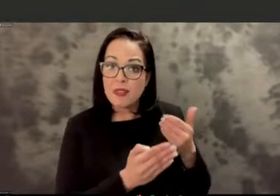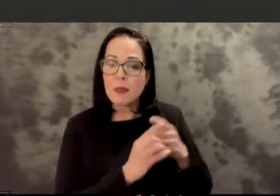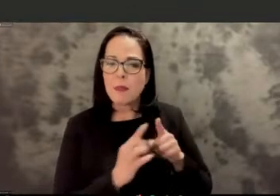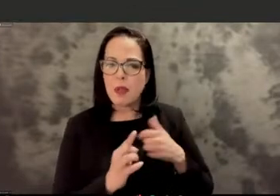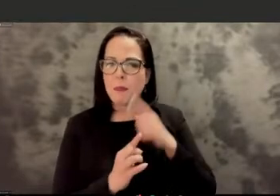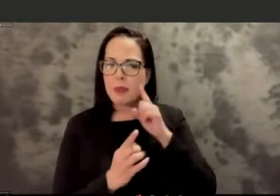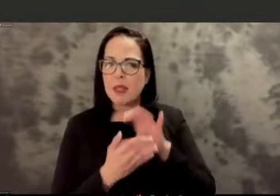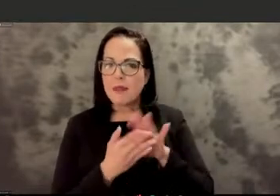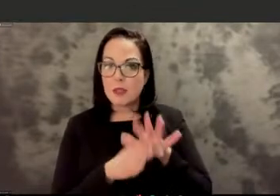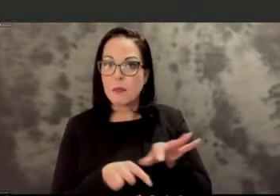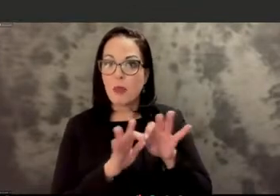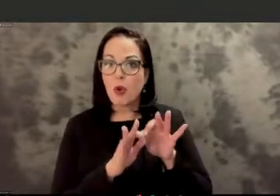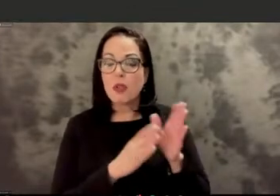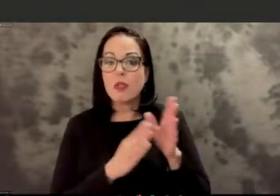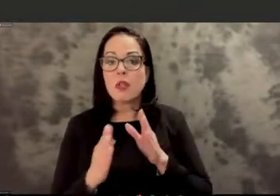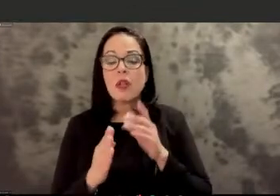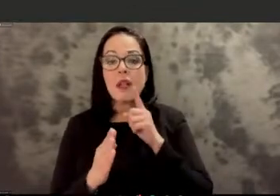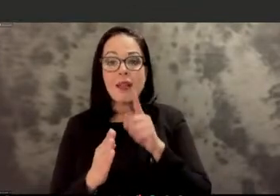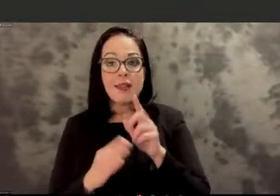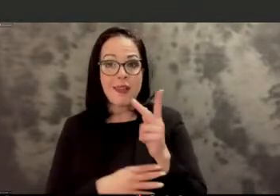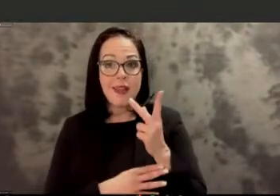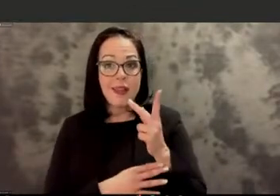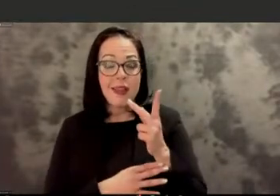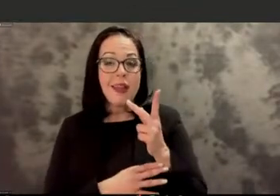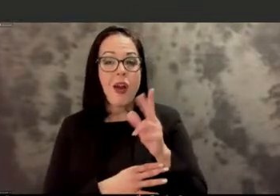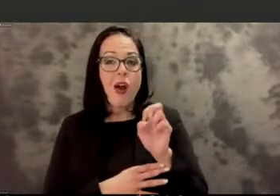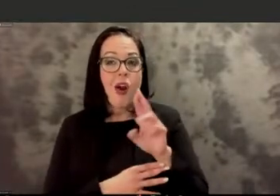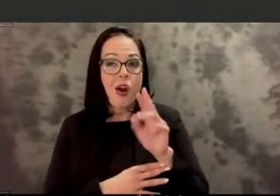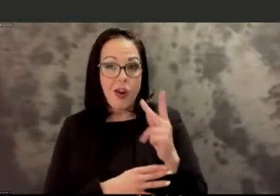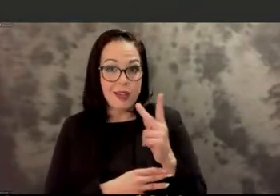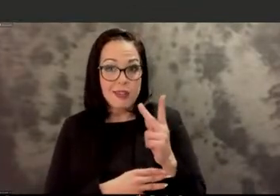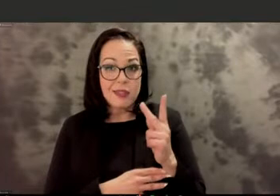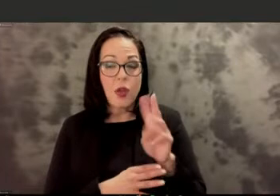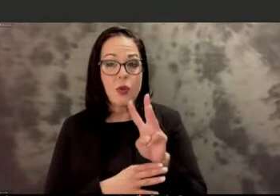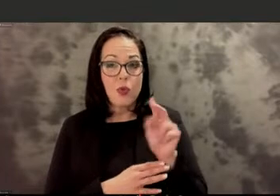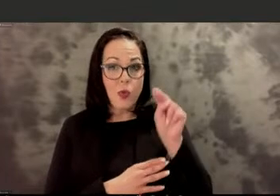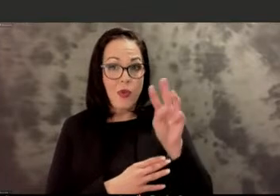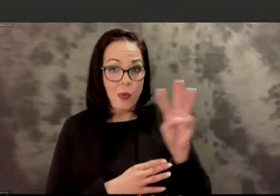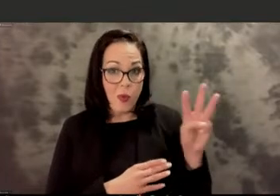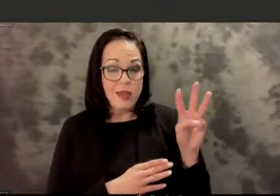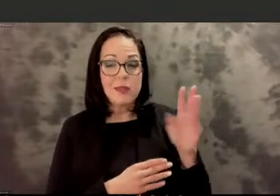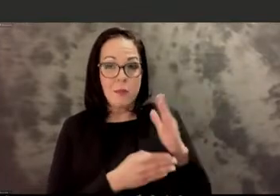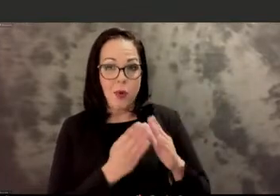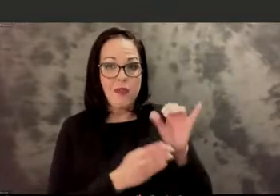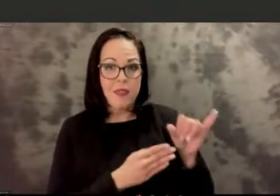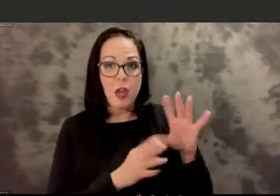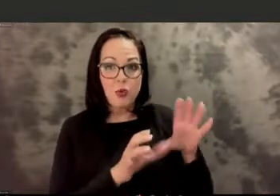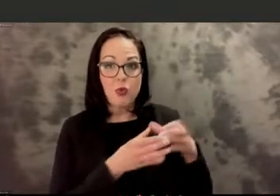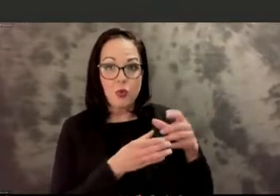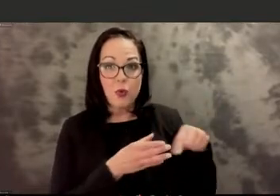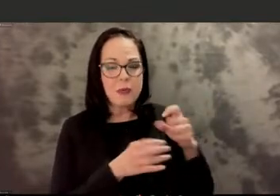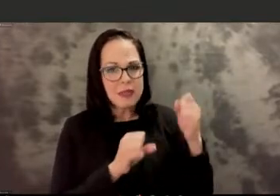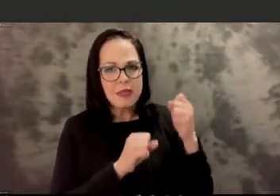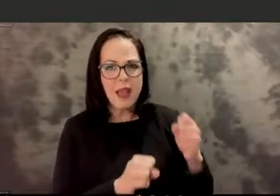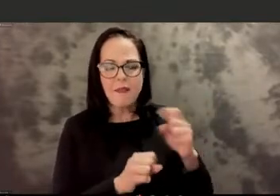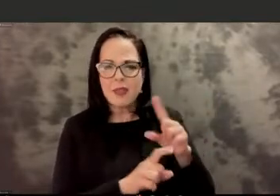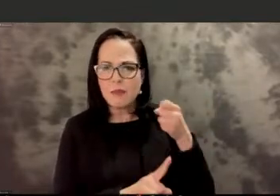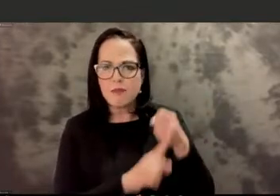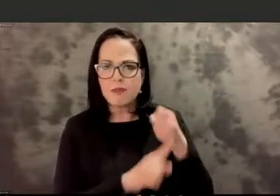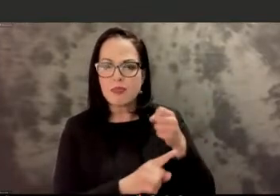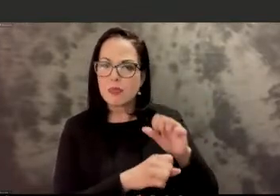The Marshallese in Arkansas, in the northwest part of Arkansas, a group that's been heavily hit by